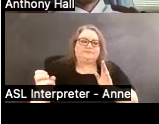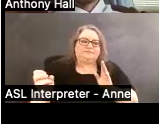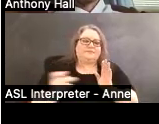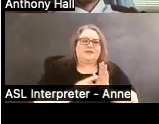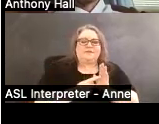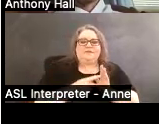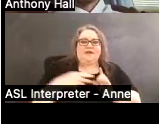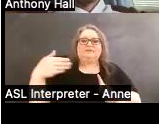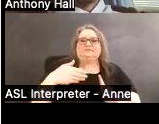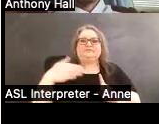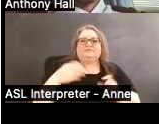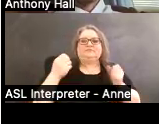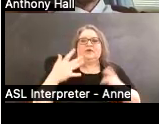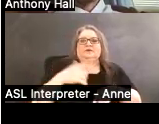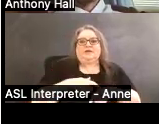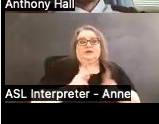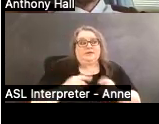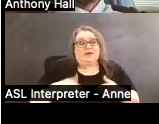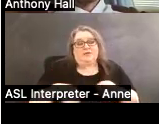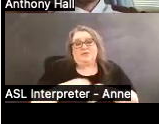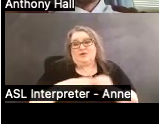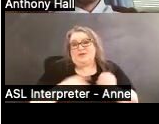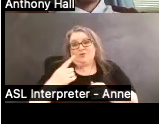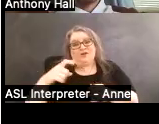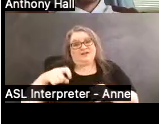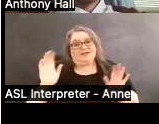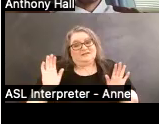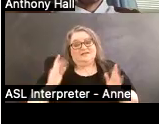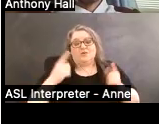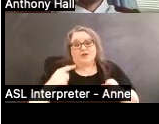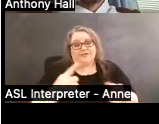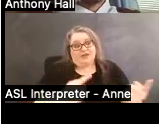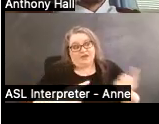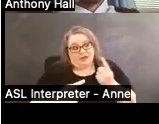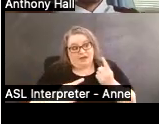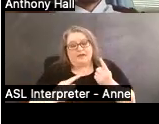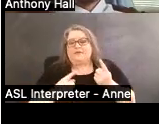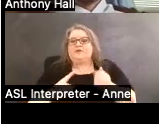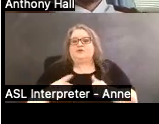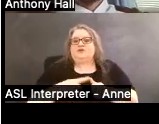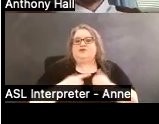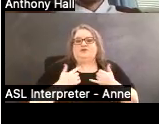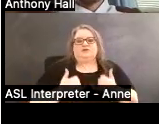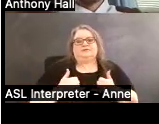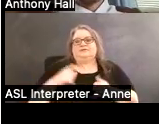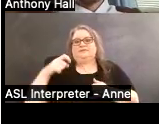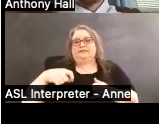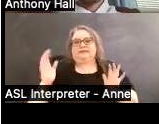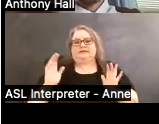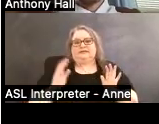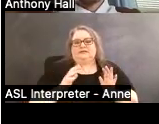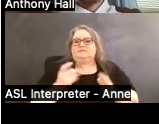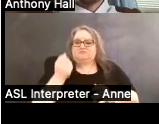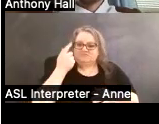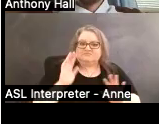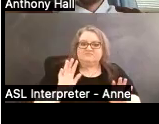times, people have more than one need. When they come to us with their first immediate need. Makes